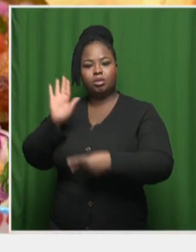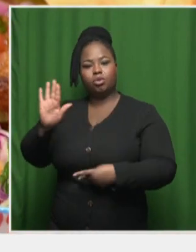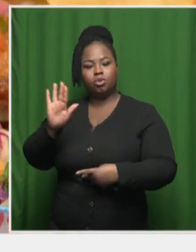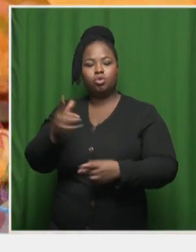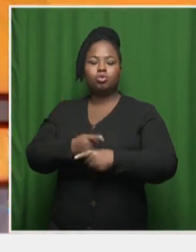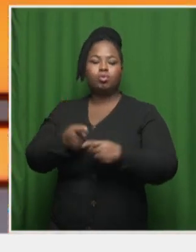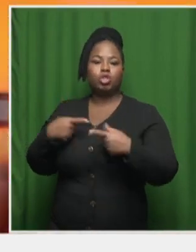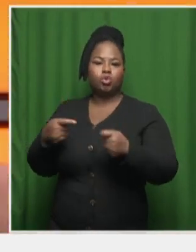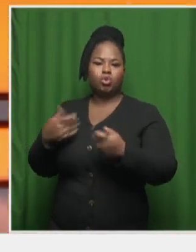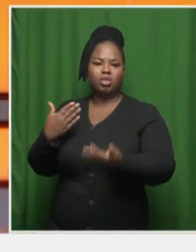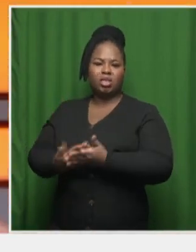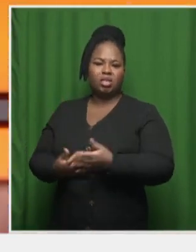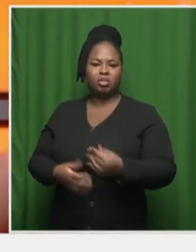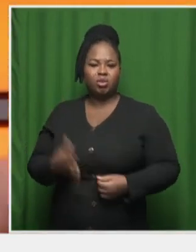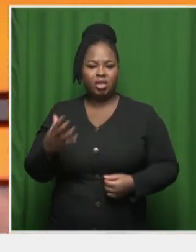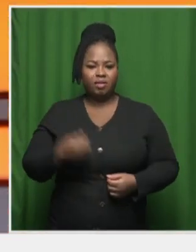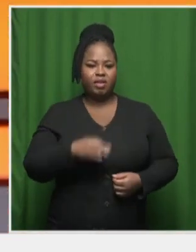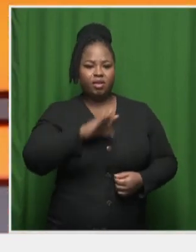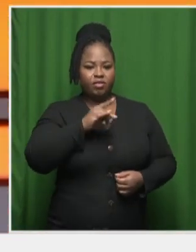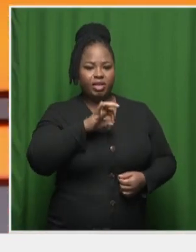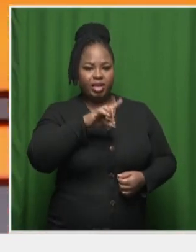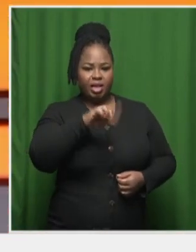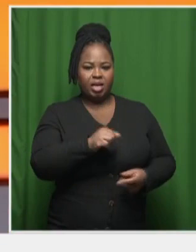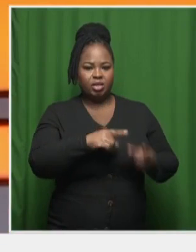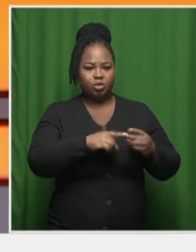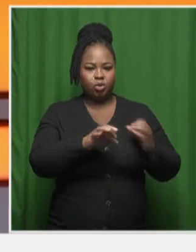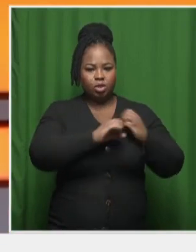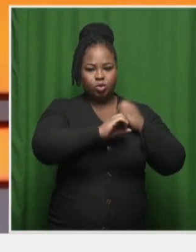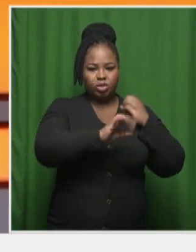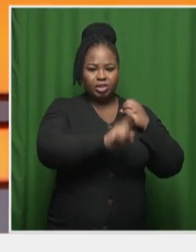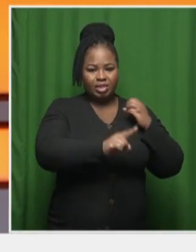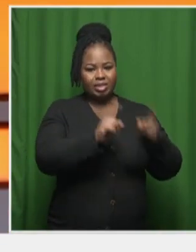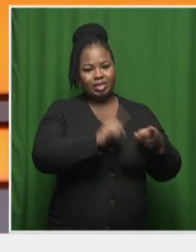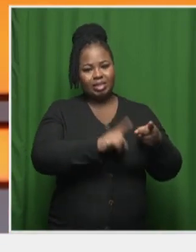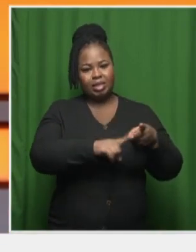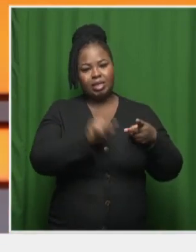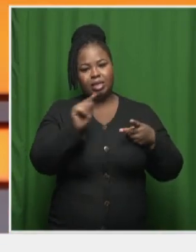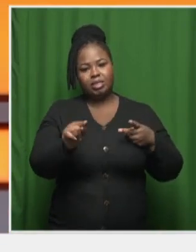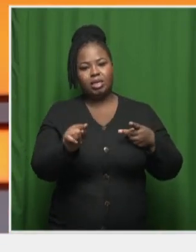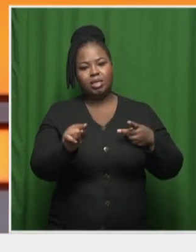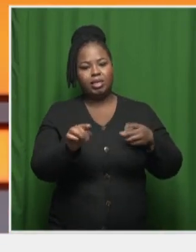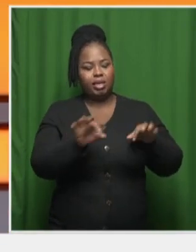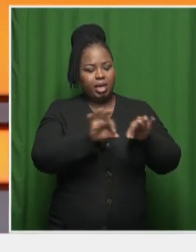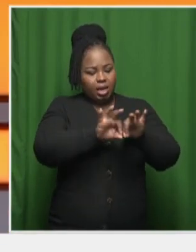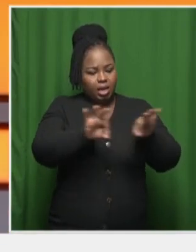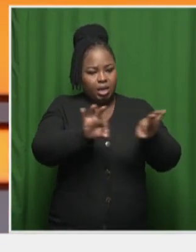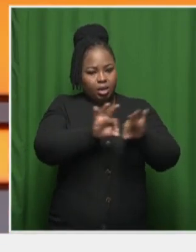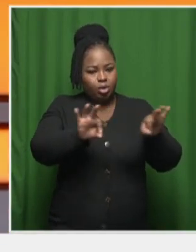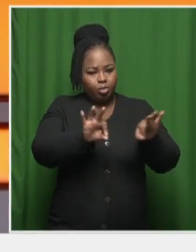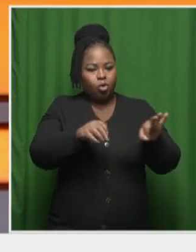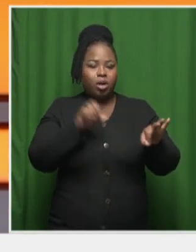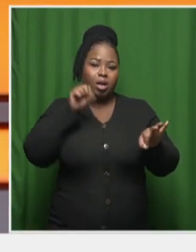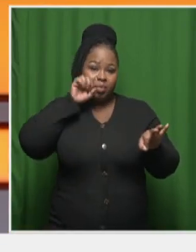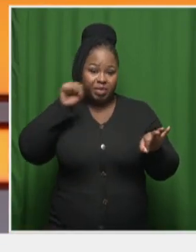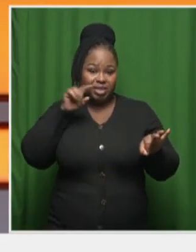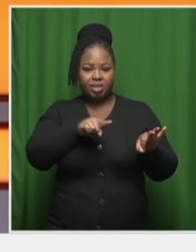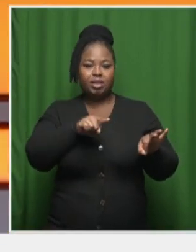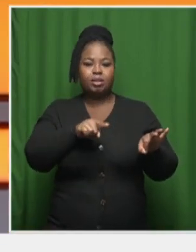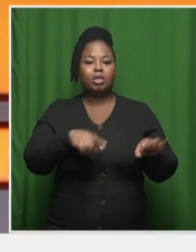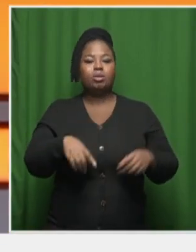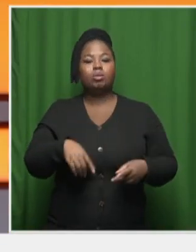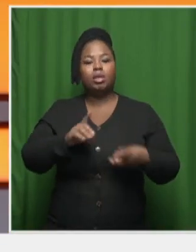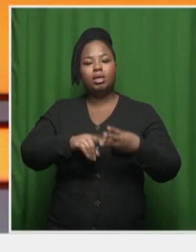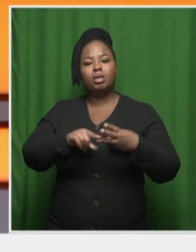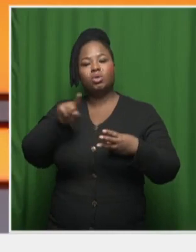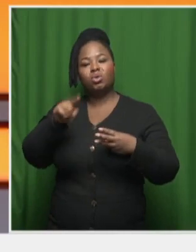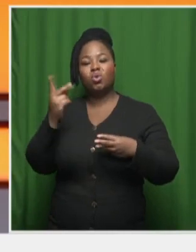have to cook. We even got the fricadella, the sausages, the pulled pork meats, all that hard work, because if you